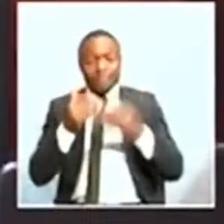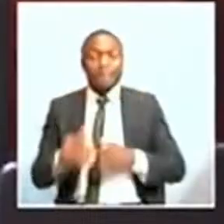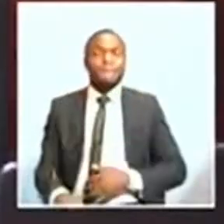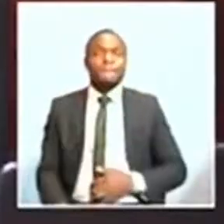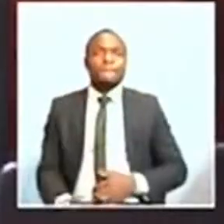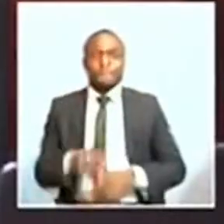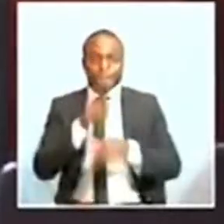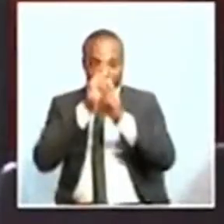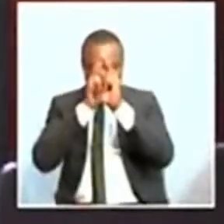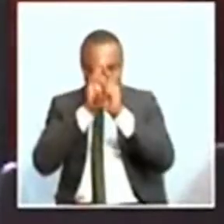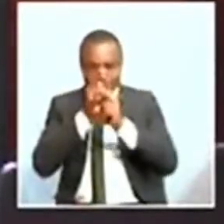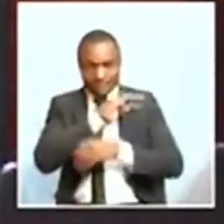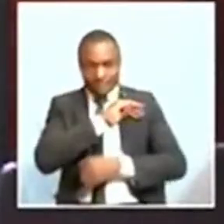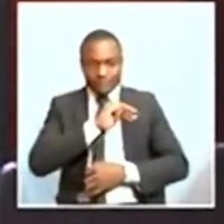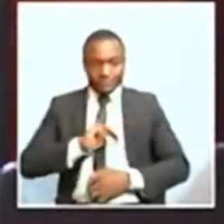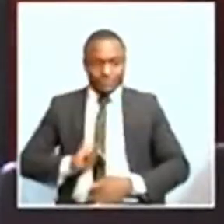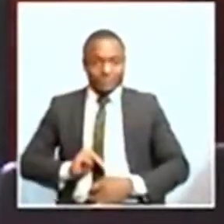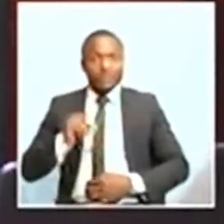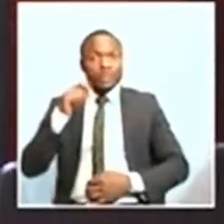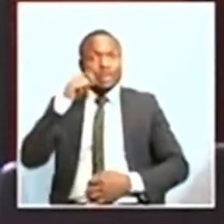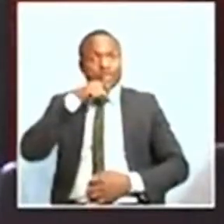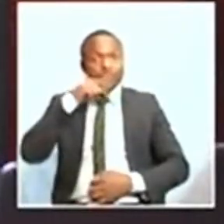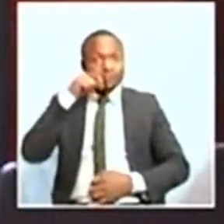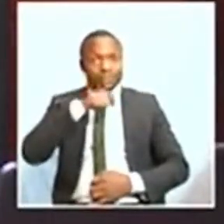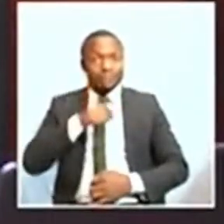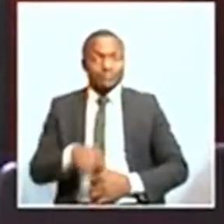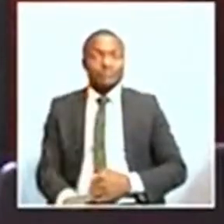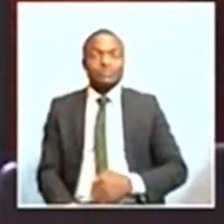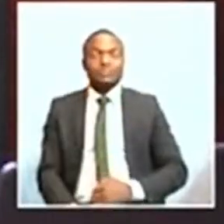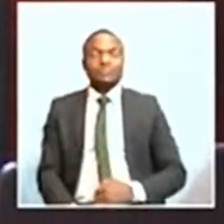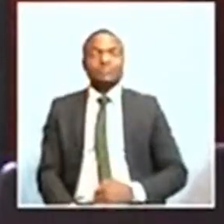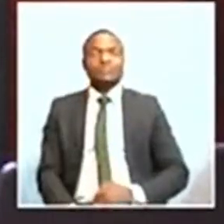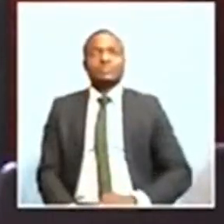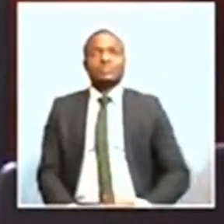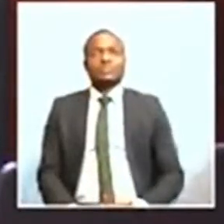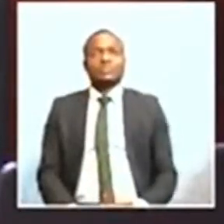Thank you. The Honorable Member for Kanyama.